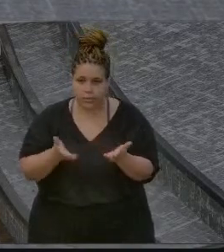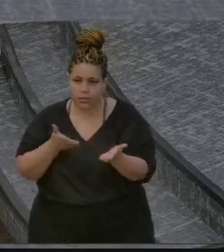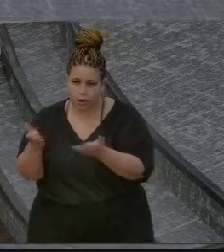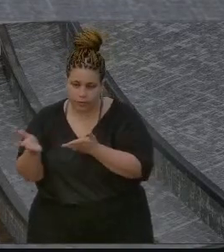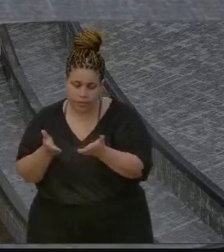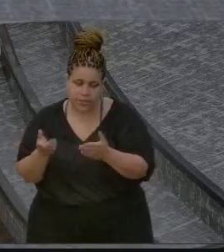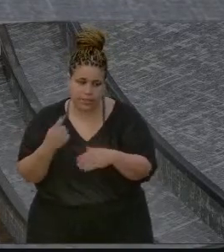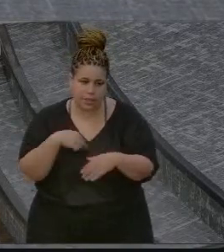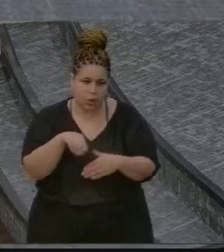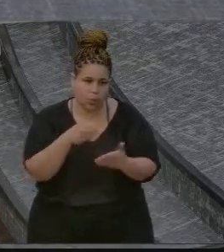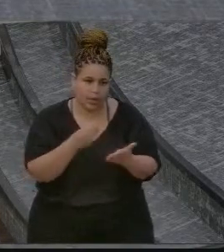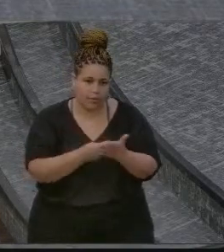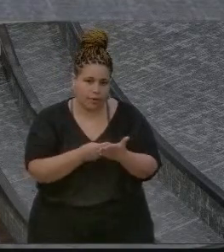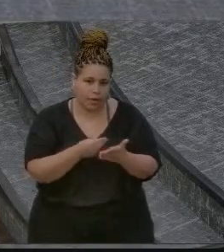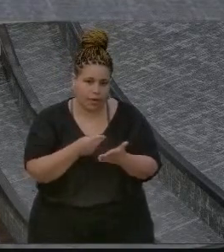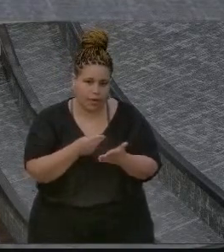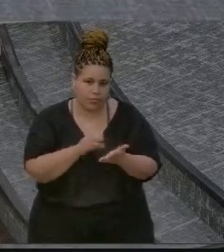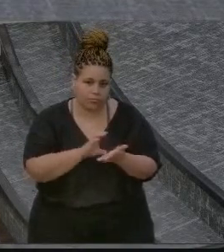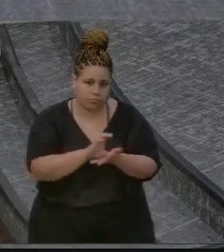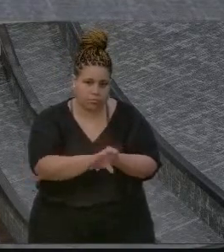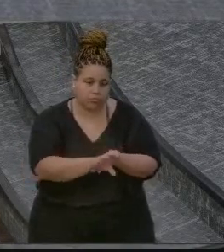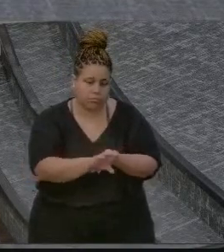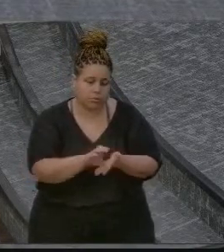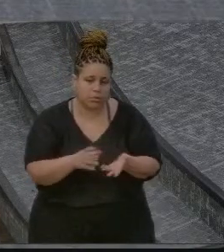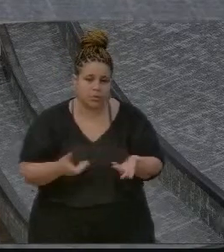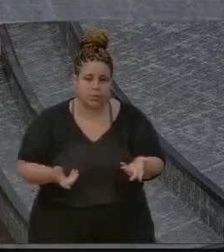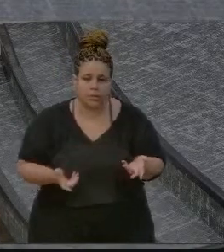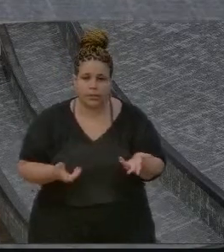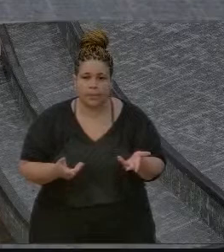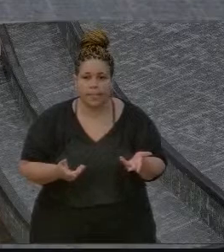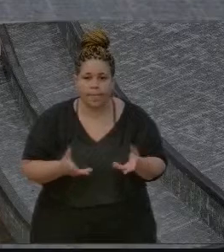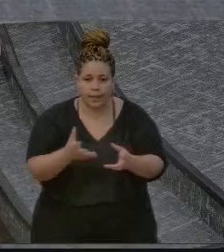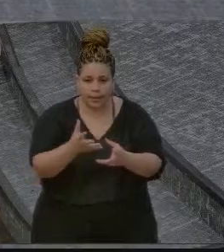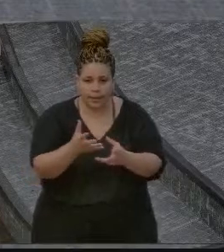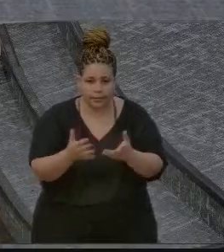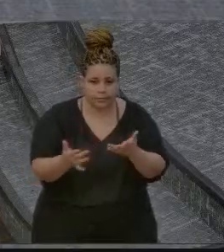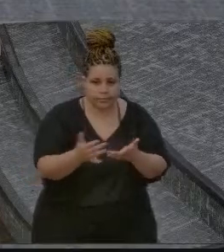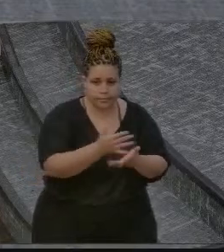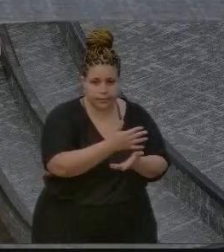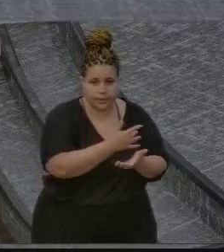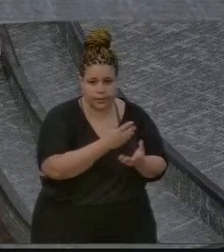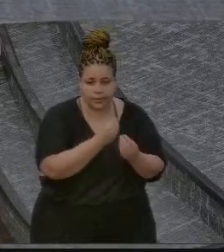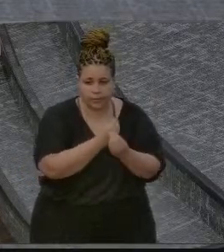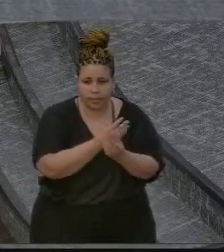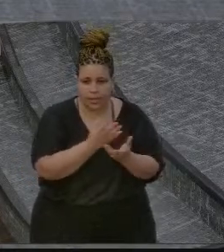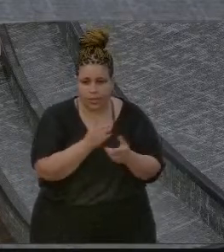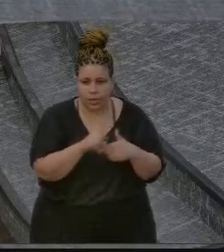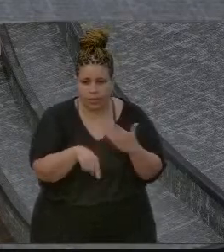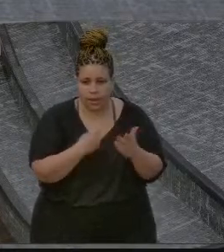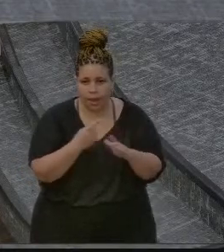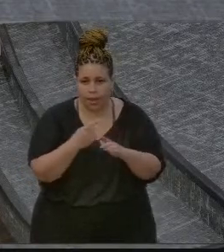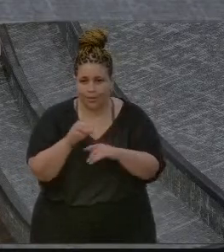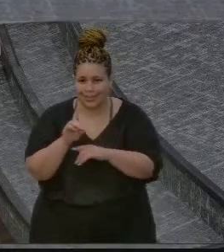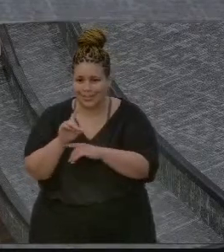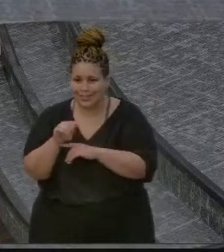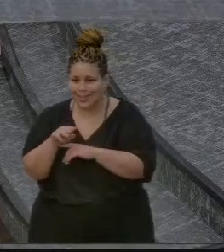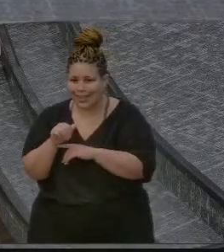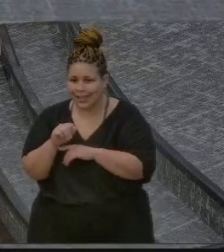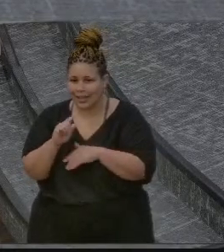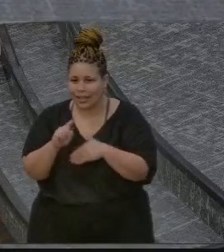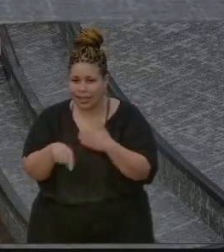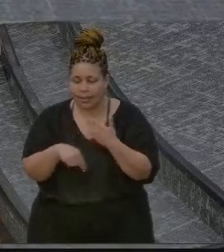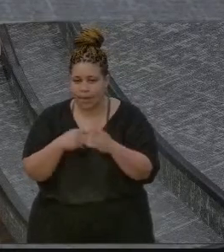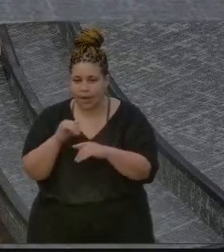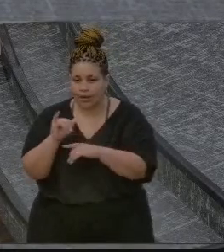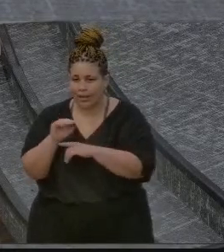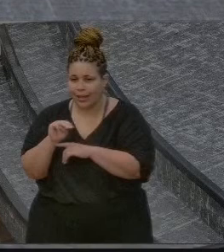and learning about or getting information or data about the impact so far, so